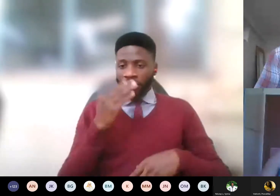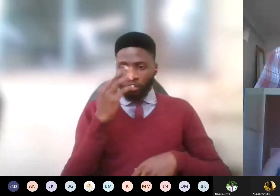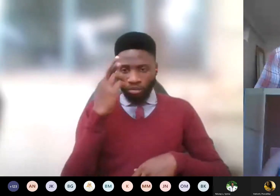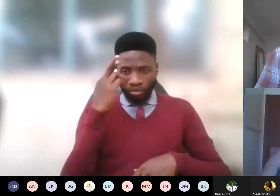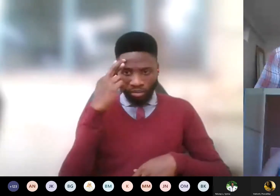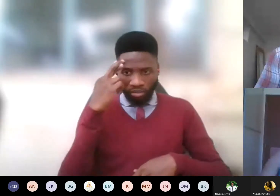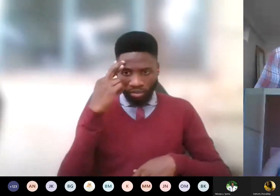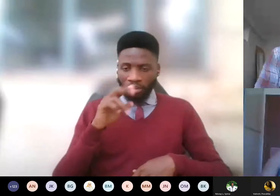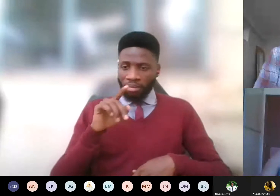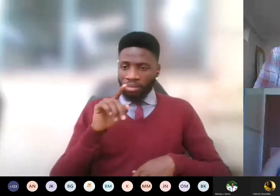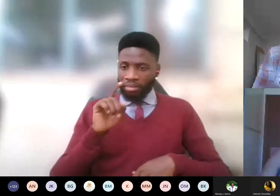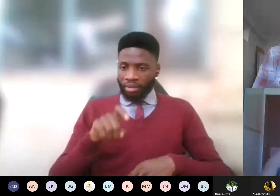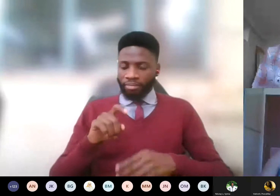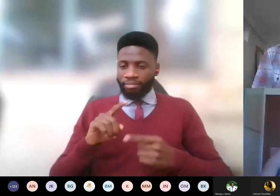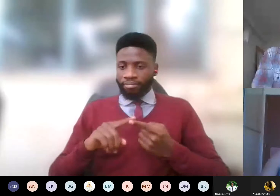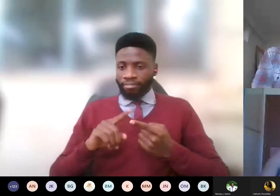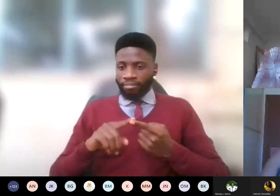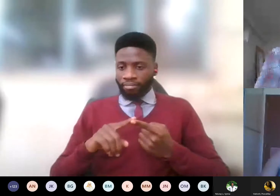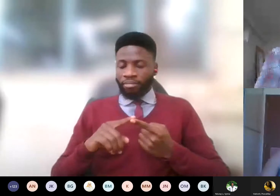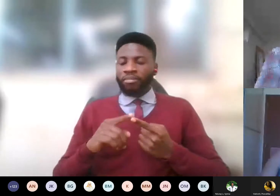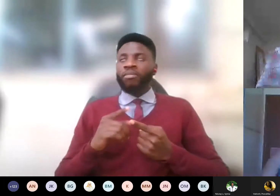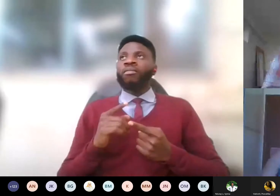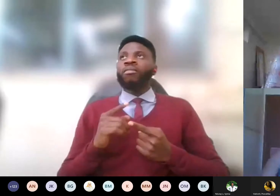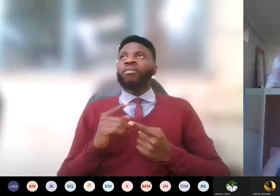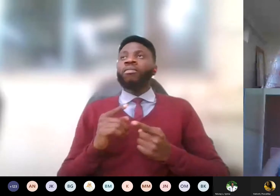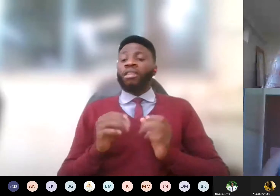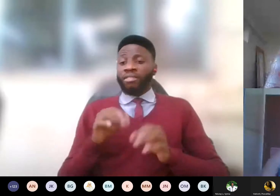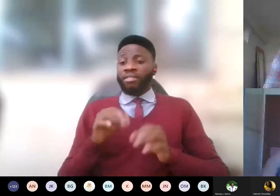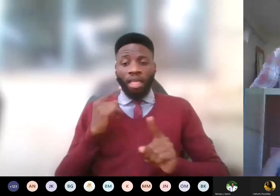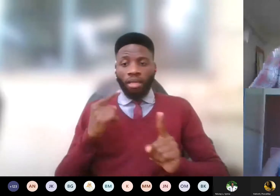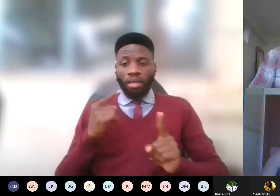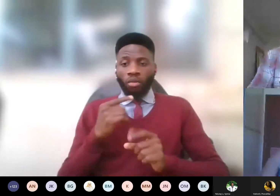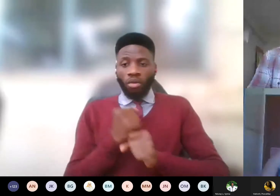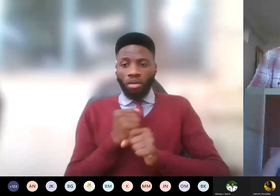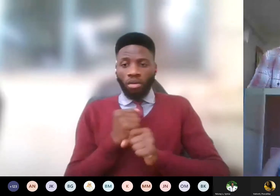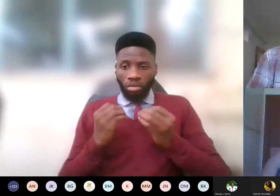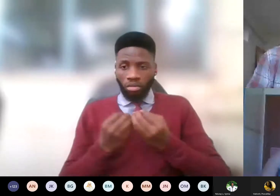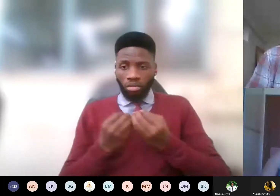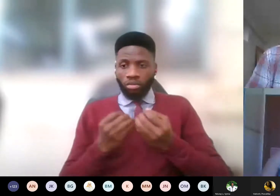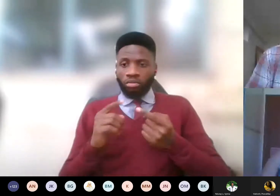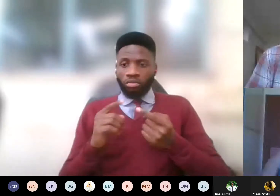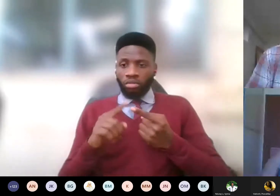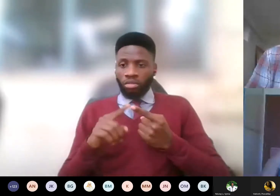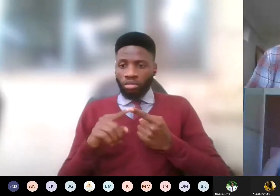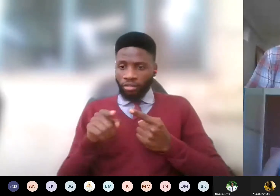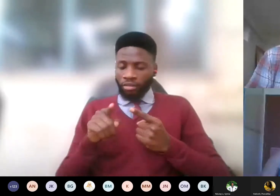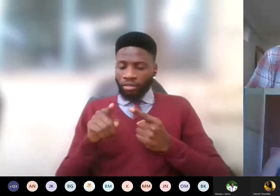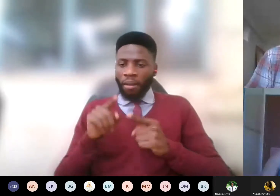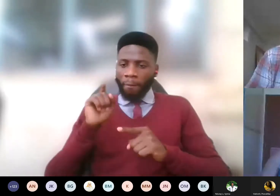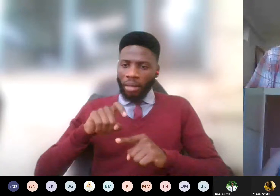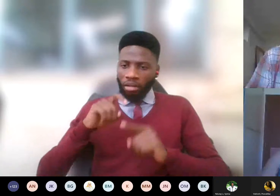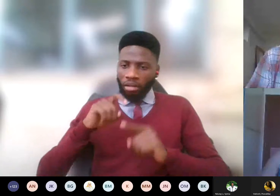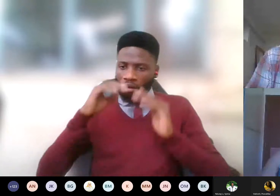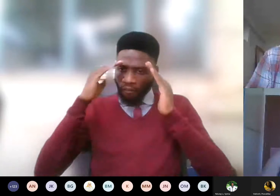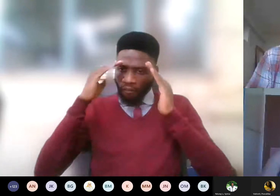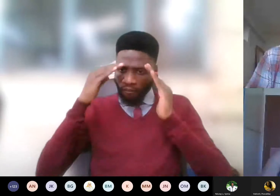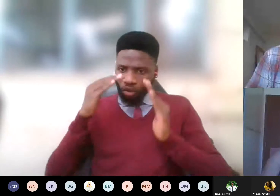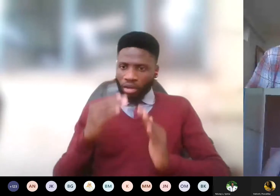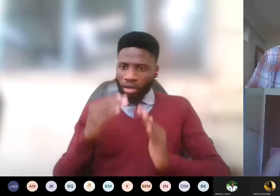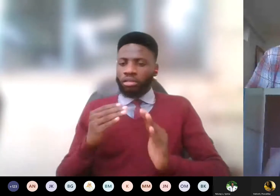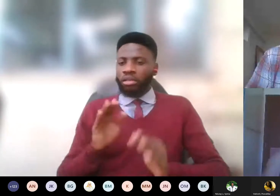robust. There are a lot of marketplaces where people can, young people